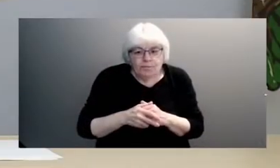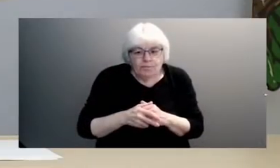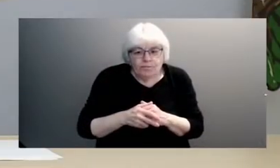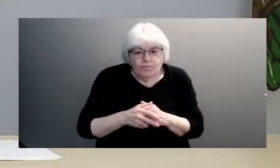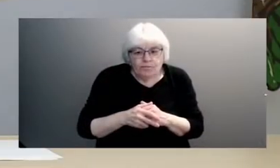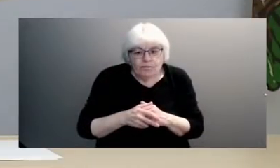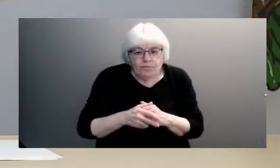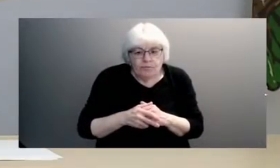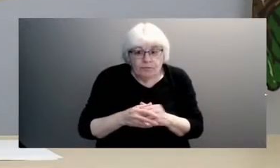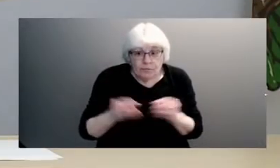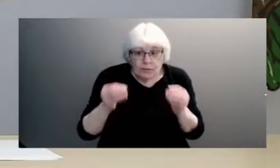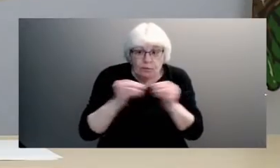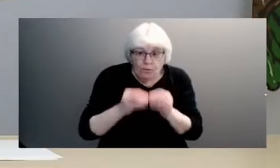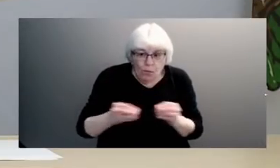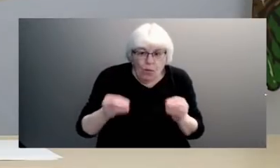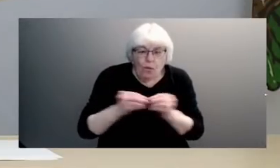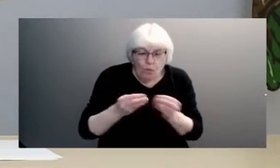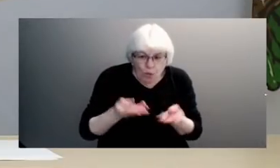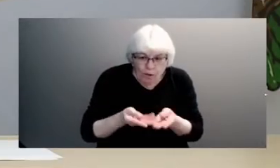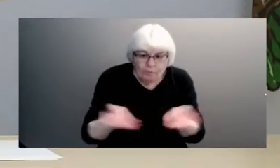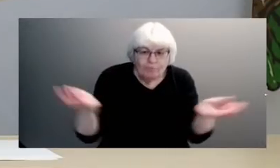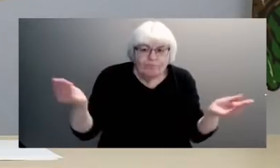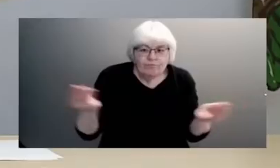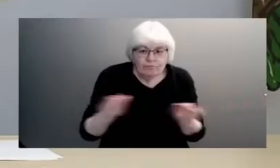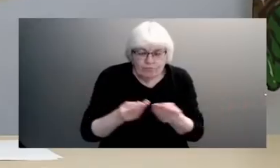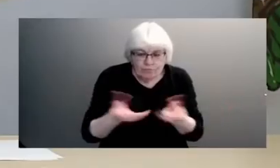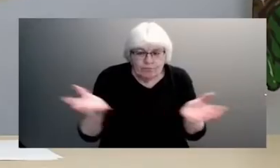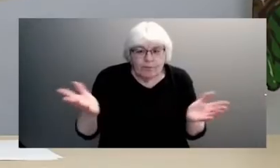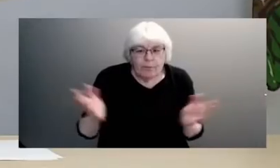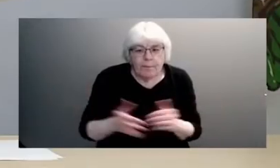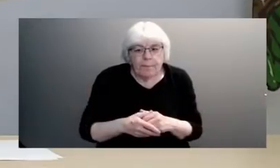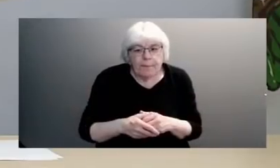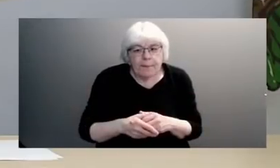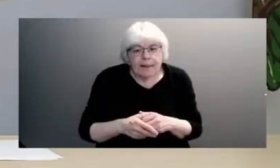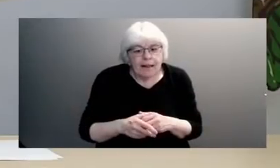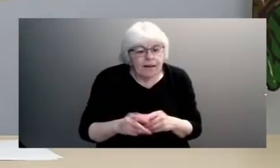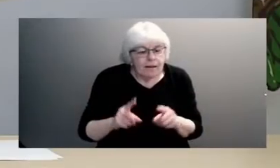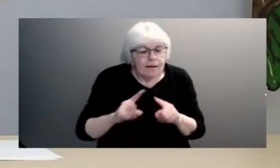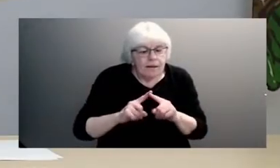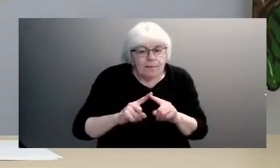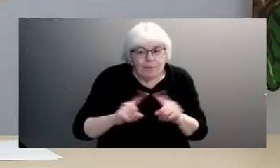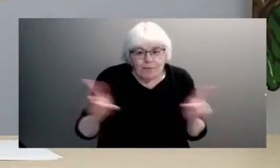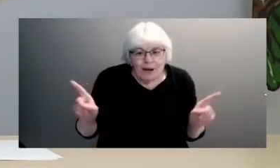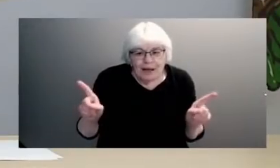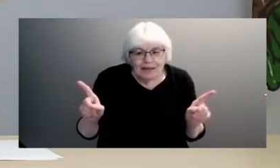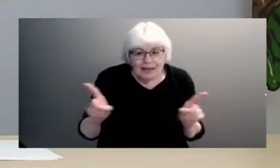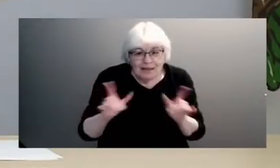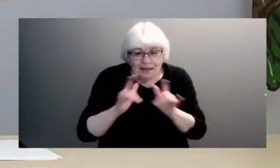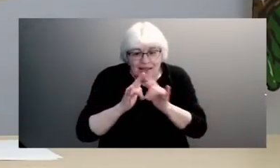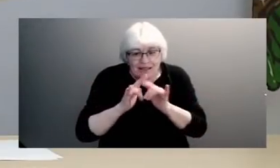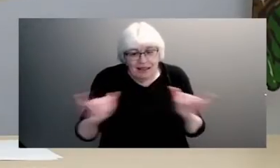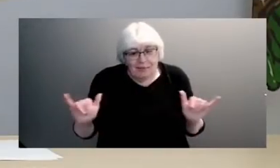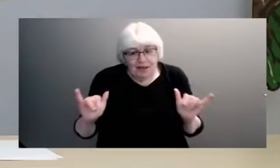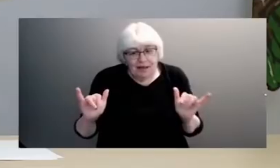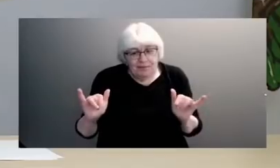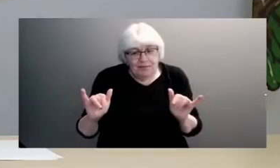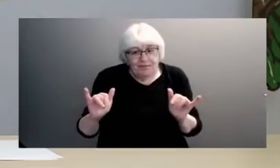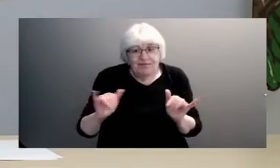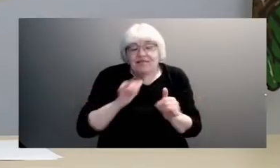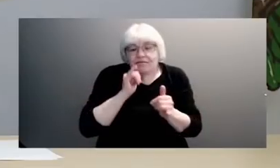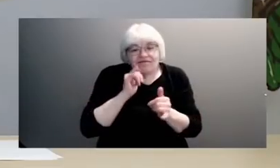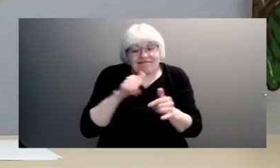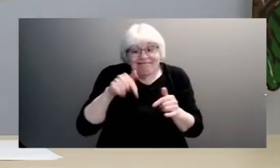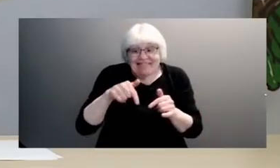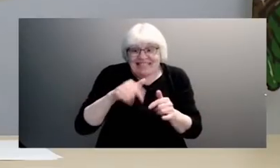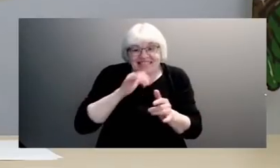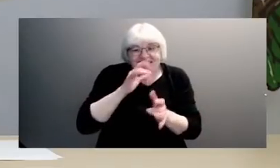tests. But they come with limitations, and if you have symptoms and you can have a turnaround time of